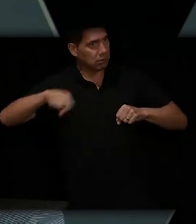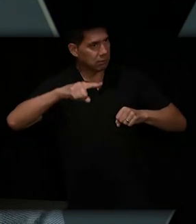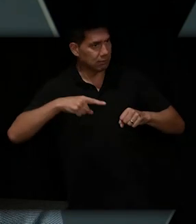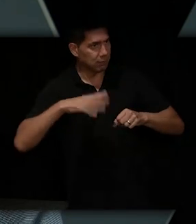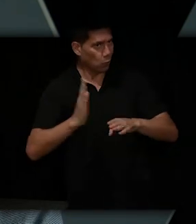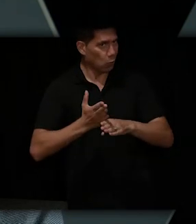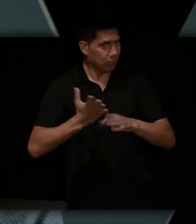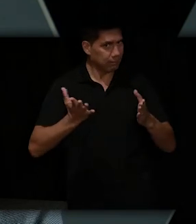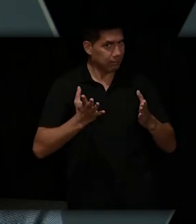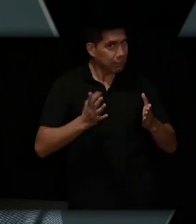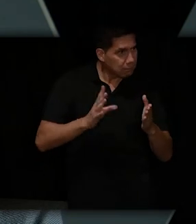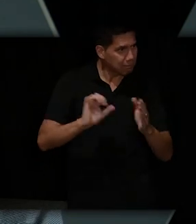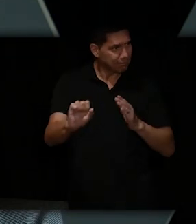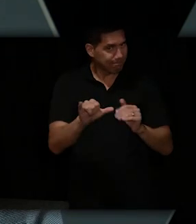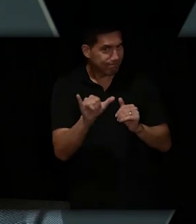this president, yeah.